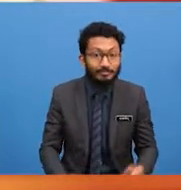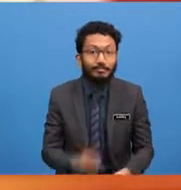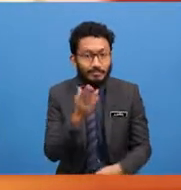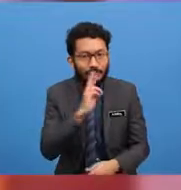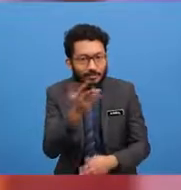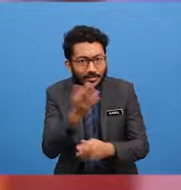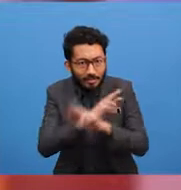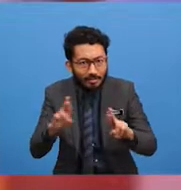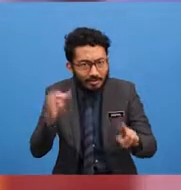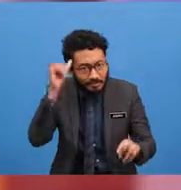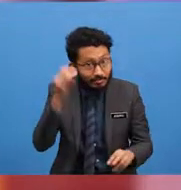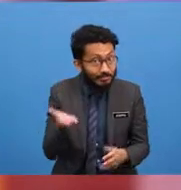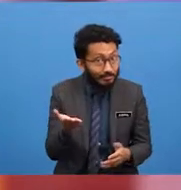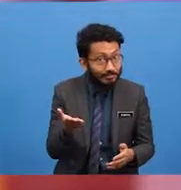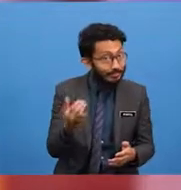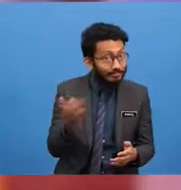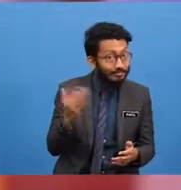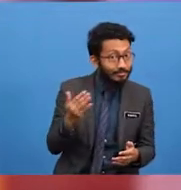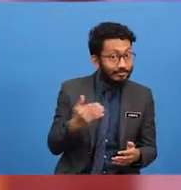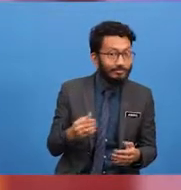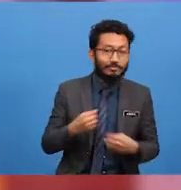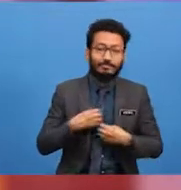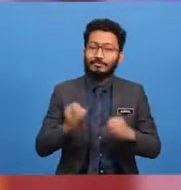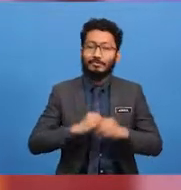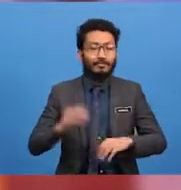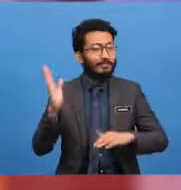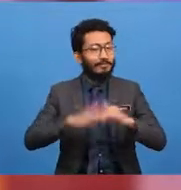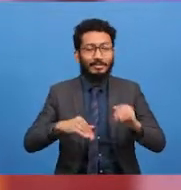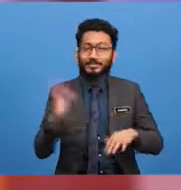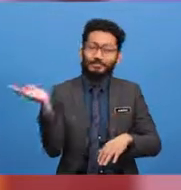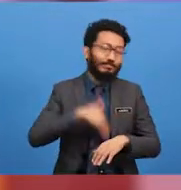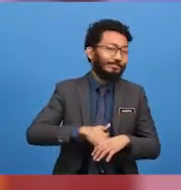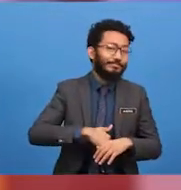Yolo? I'm more than ready. Let's go!